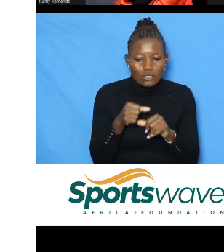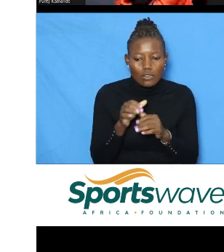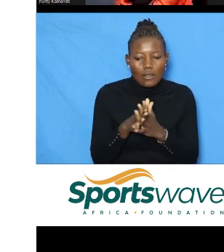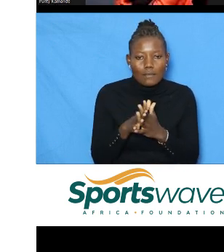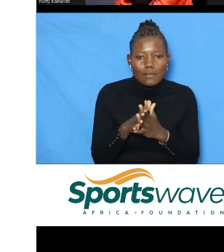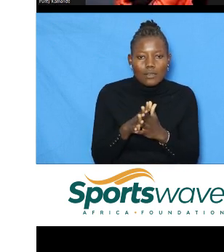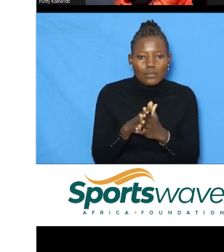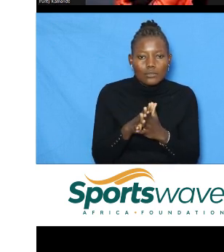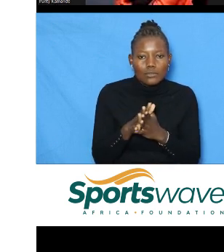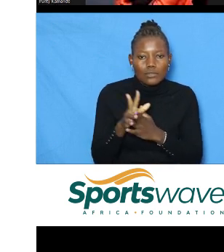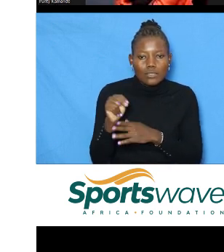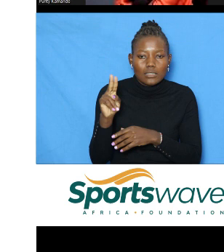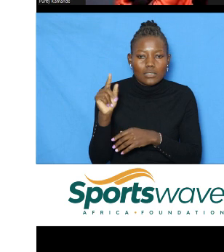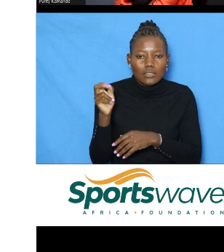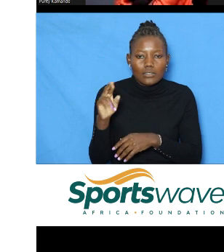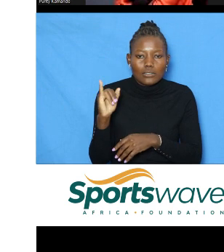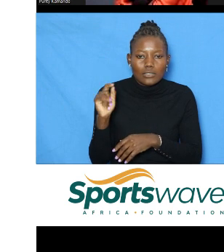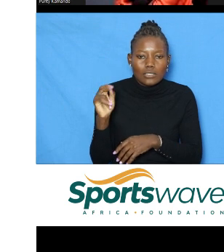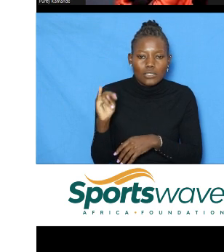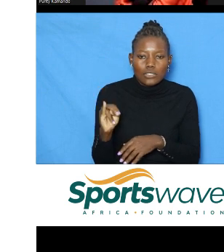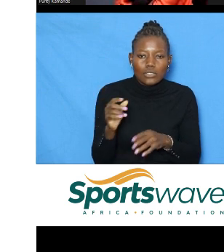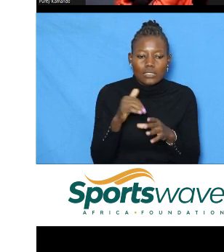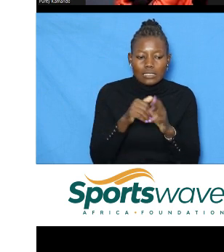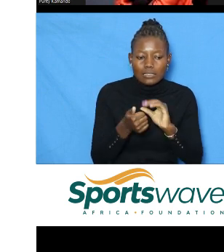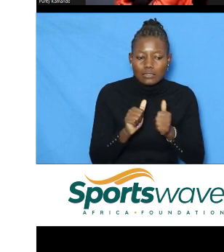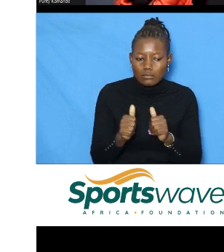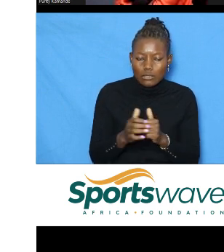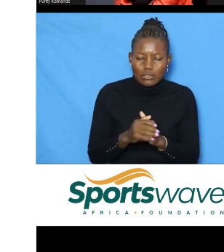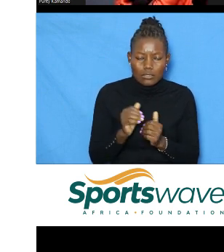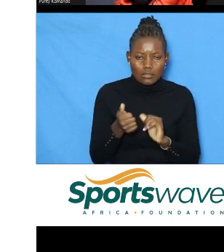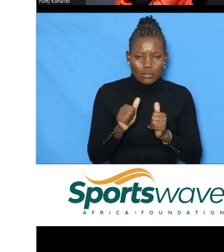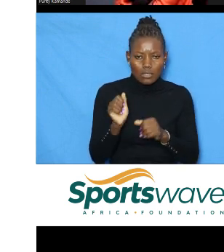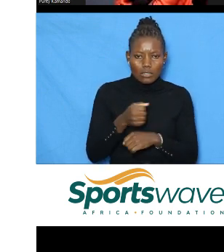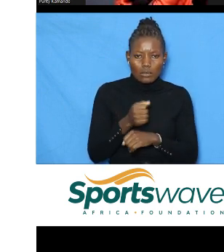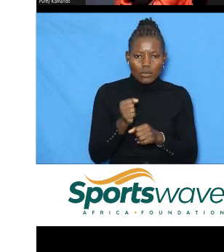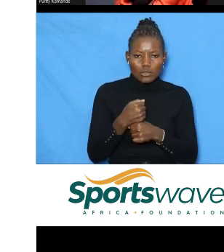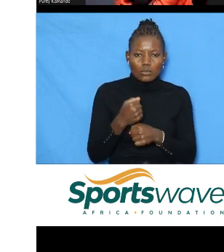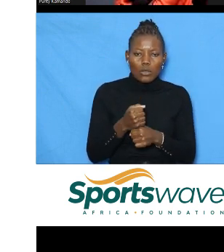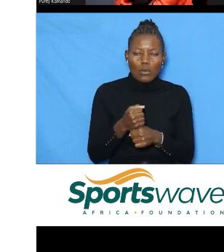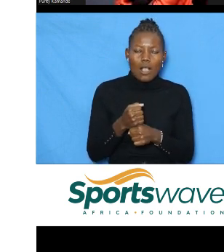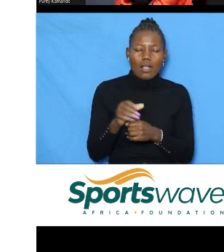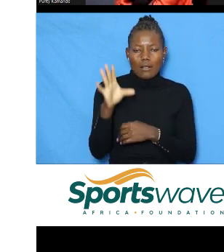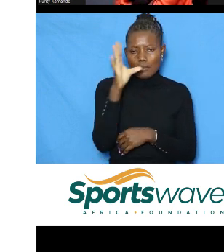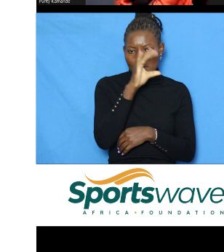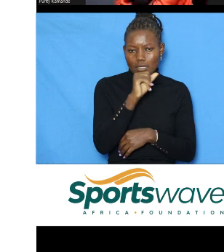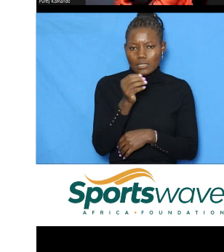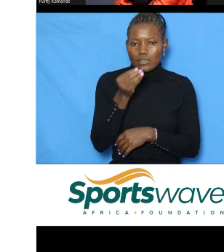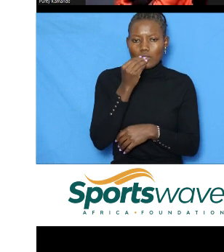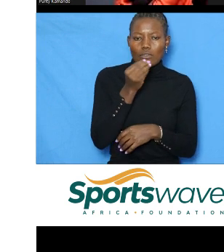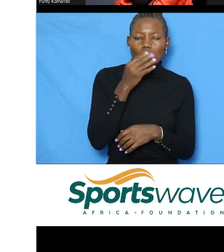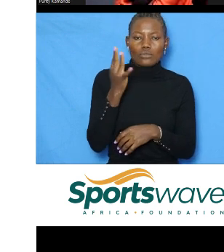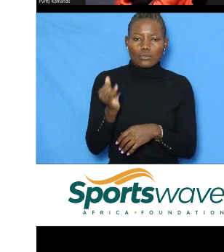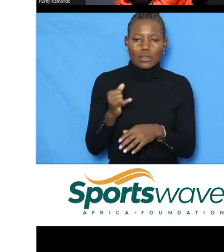sports, this is something, sports cannot work without nutrition. Nutrition is very, very